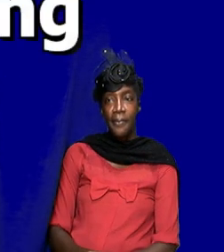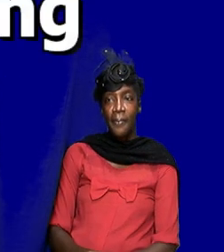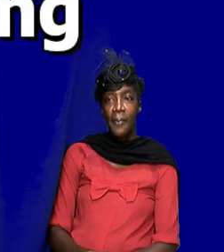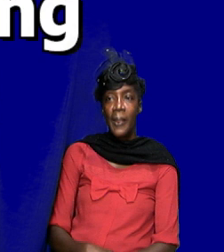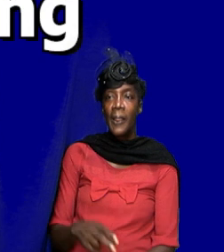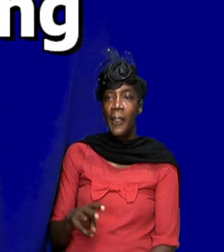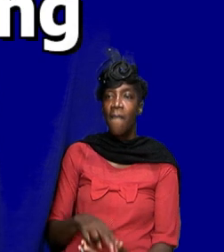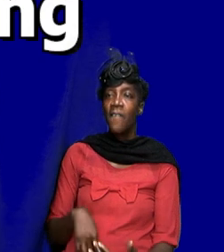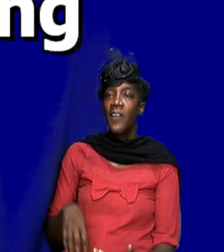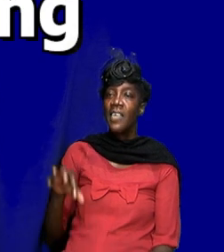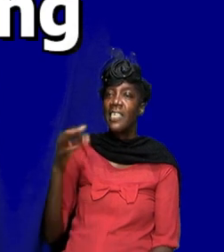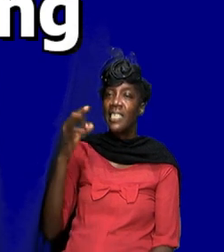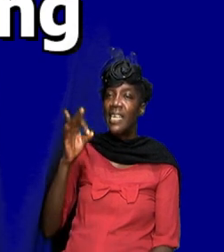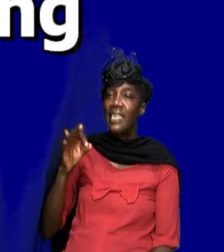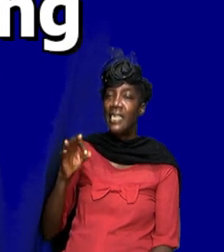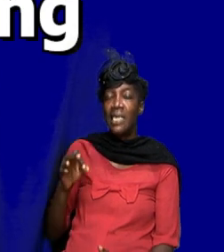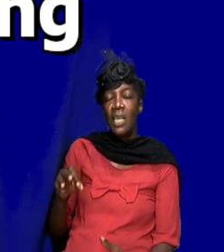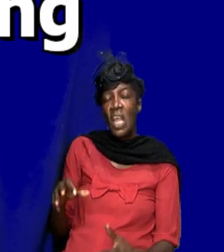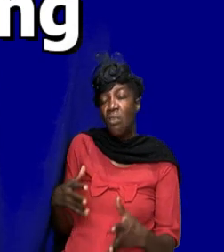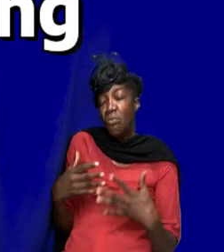Verse 19. Nevertheless,